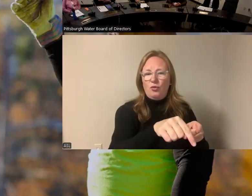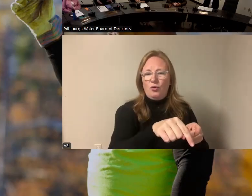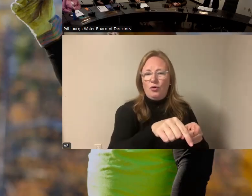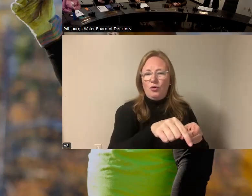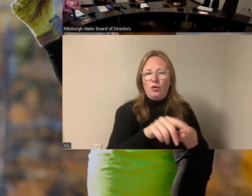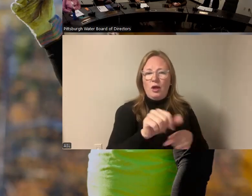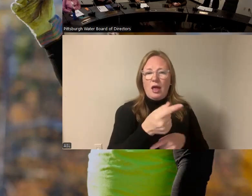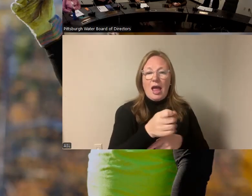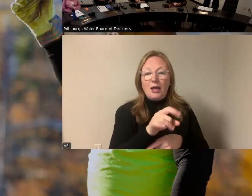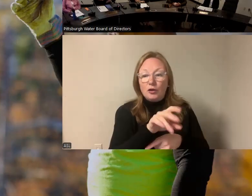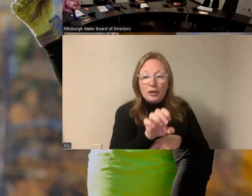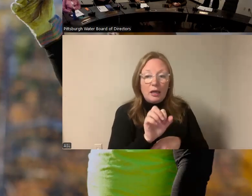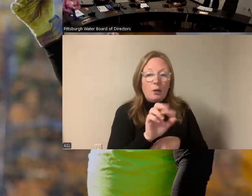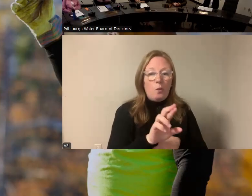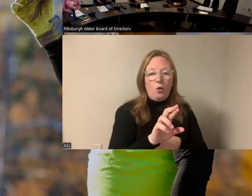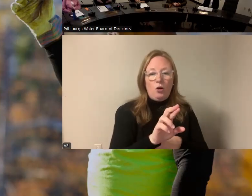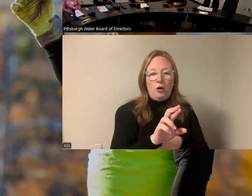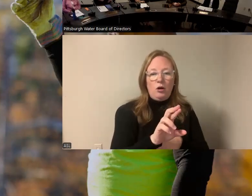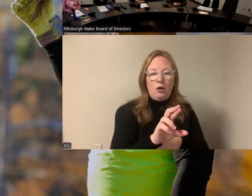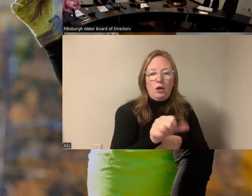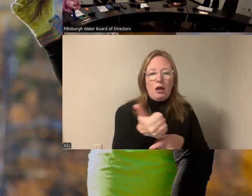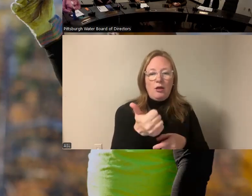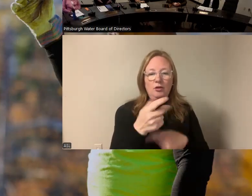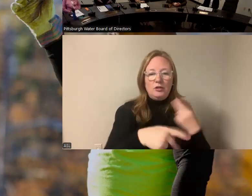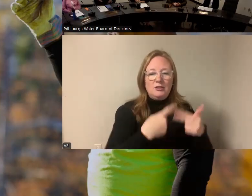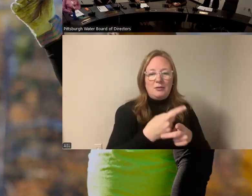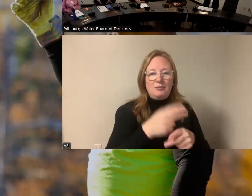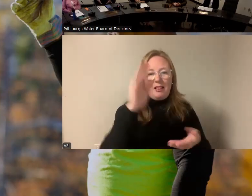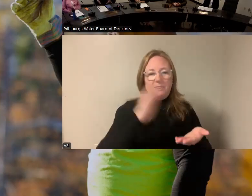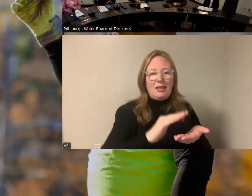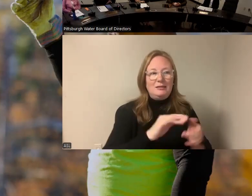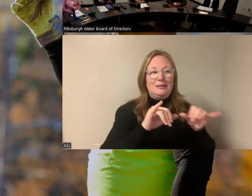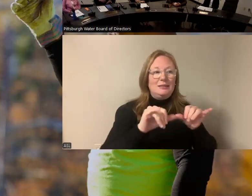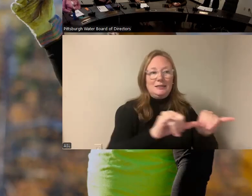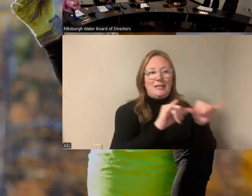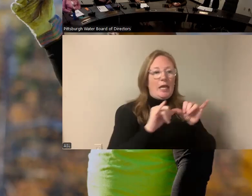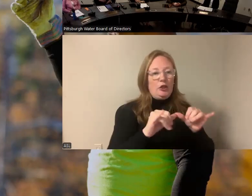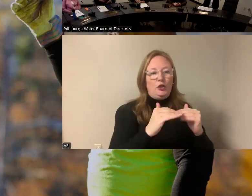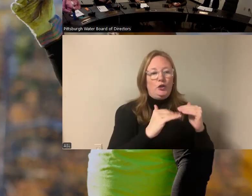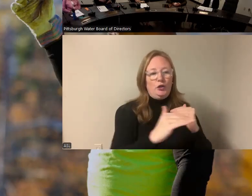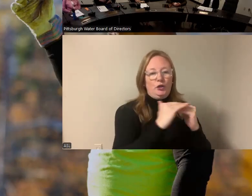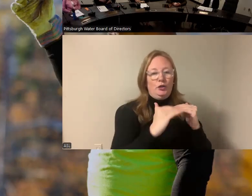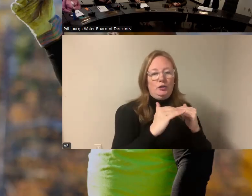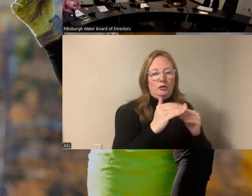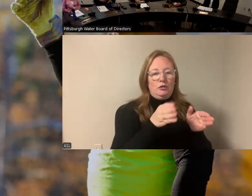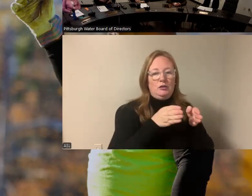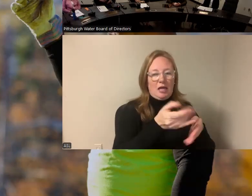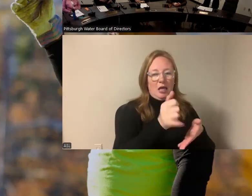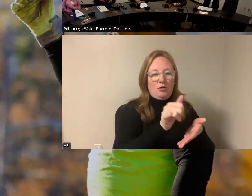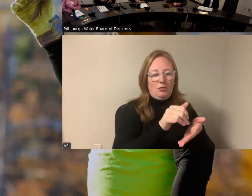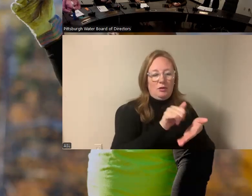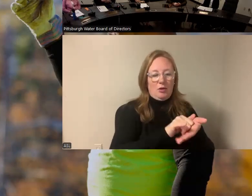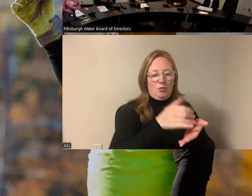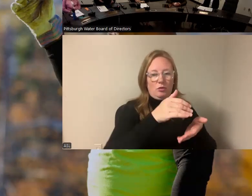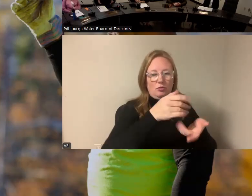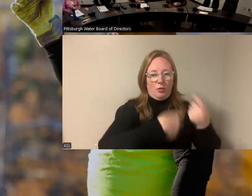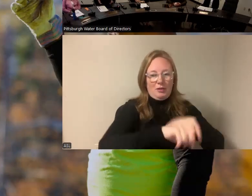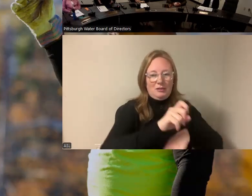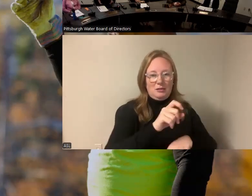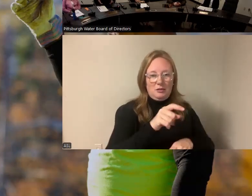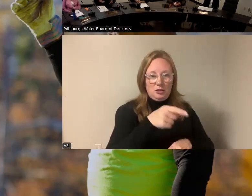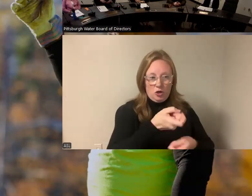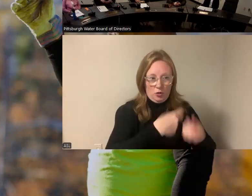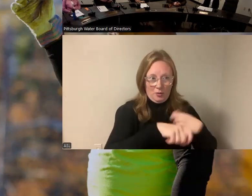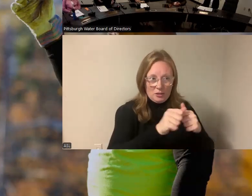aggregate or other types of more, you know, less standard sidewalks that we're then replacing? Do we replace